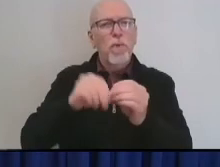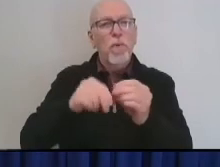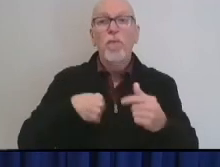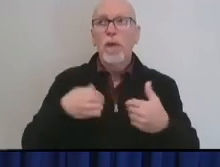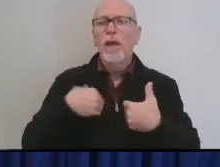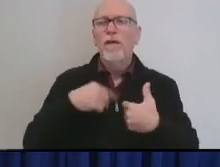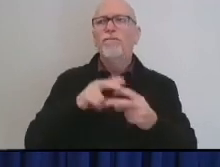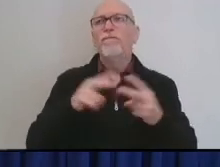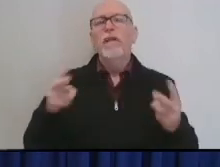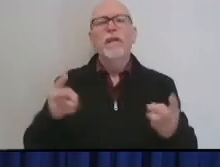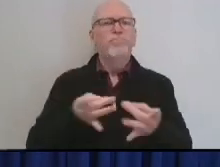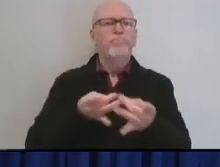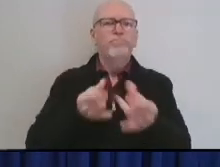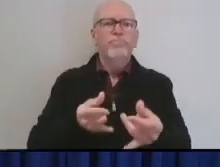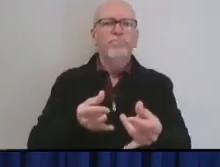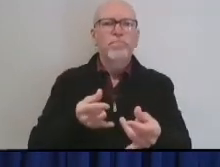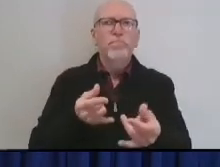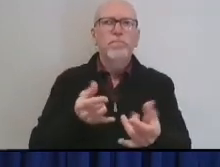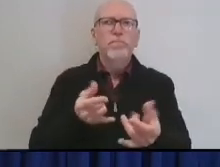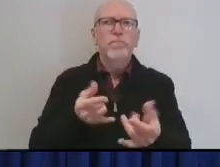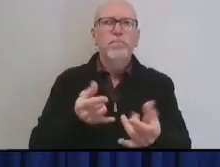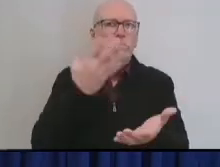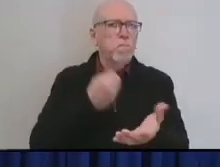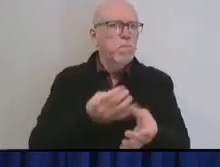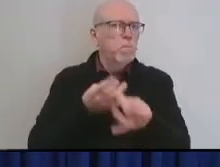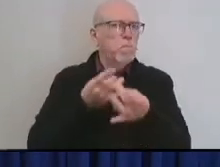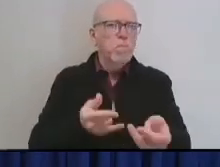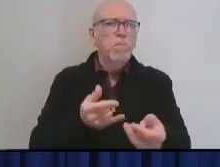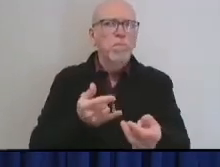relatively speaking, about as efficient as you can get,